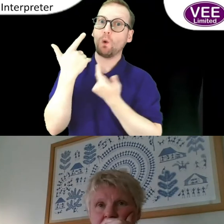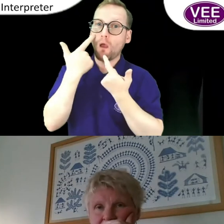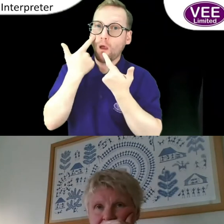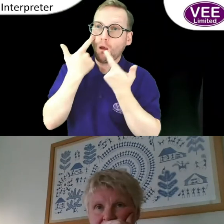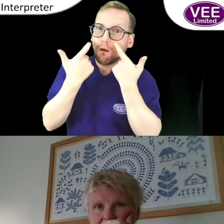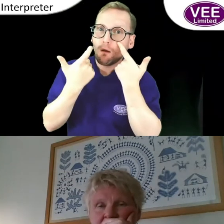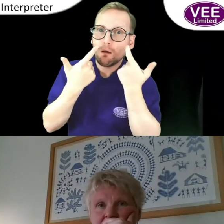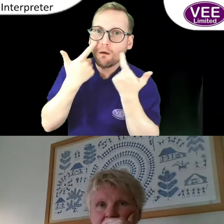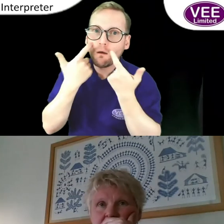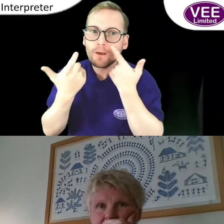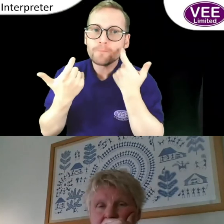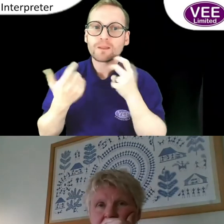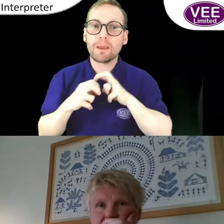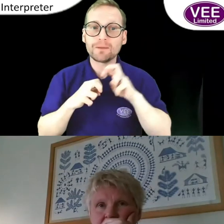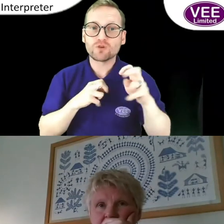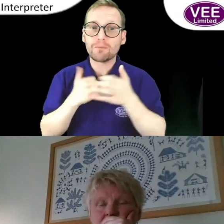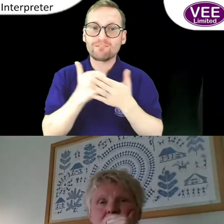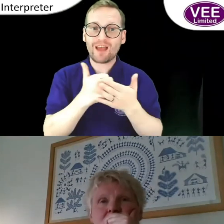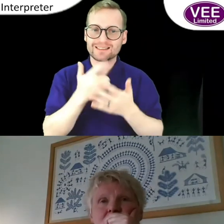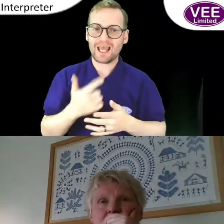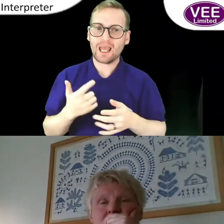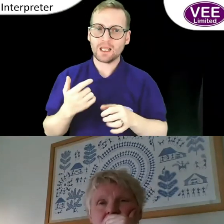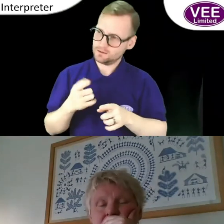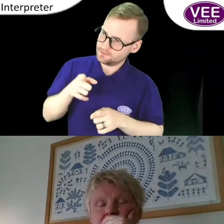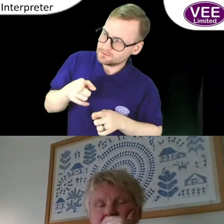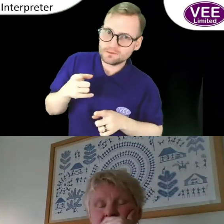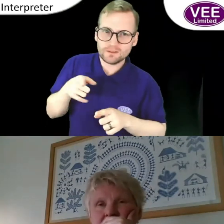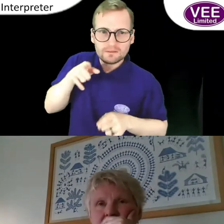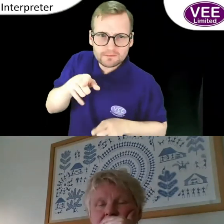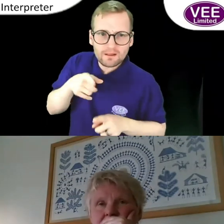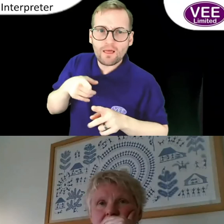might, a trip advisor might say the museum made me cry, but actually that's the response